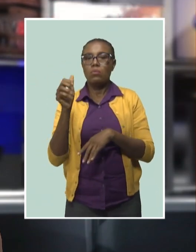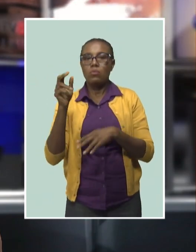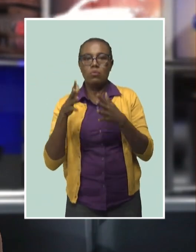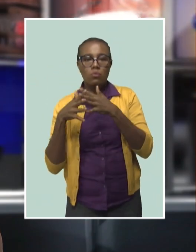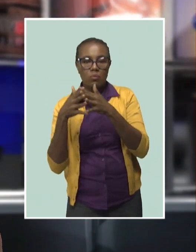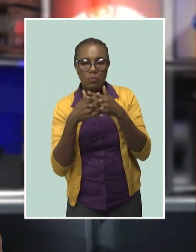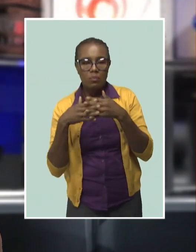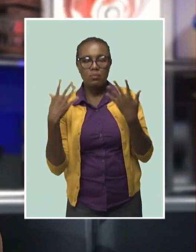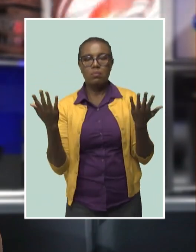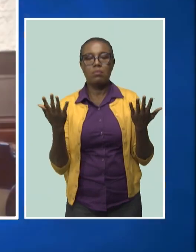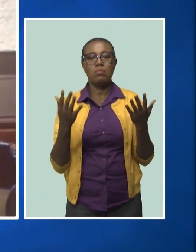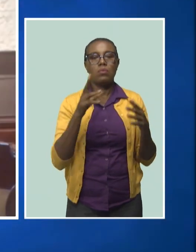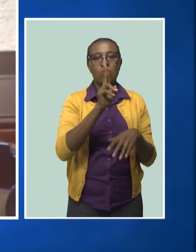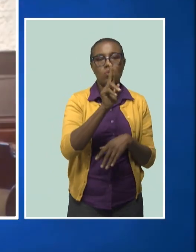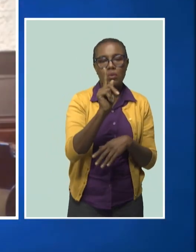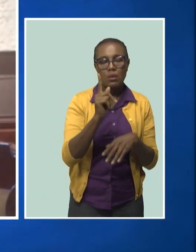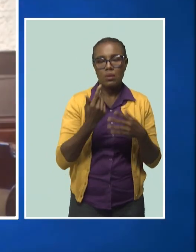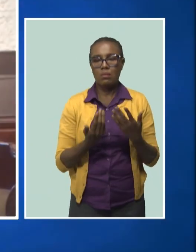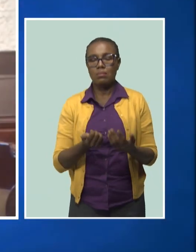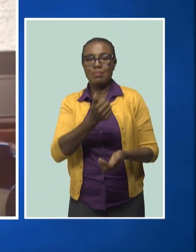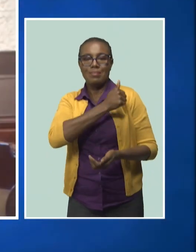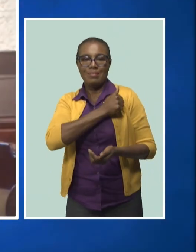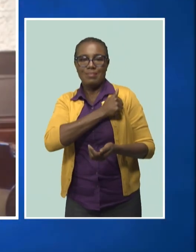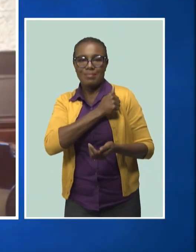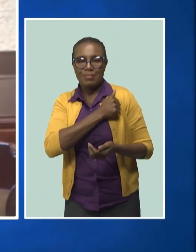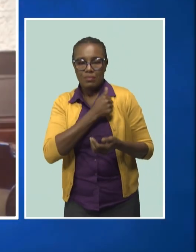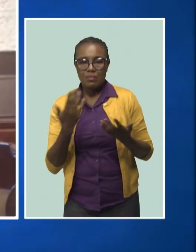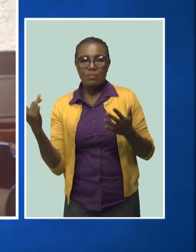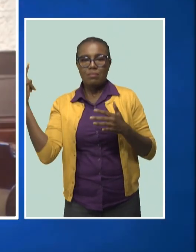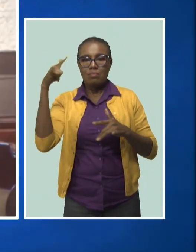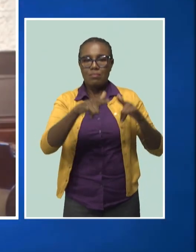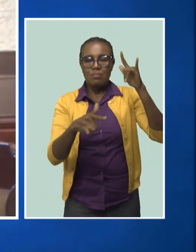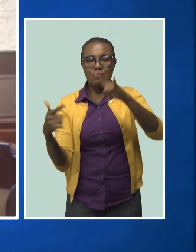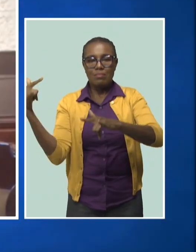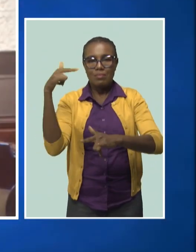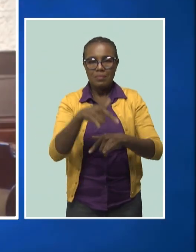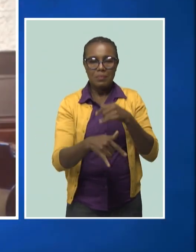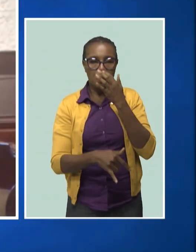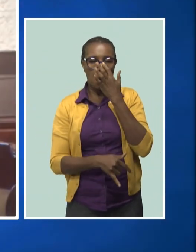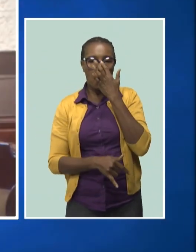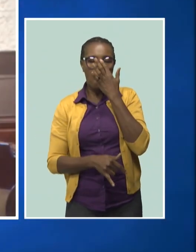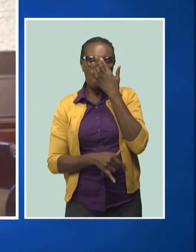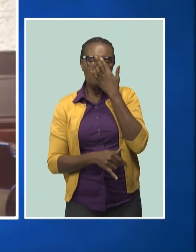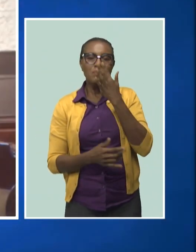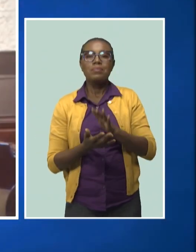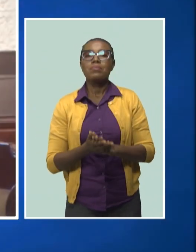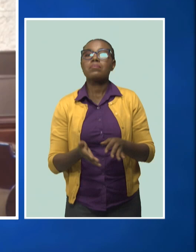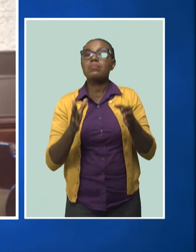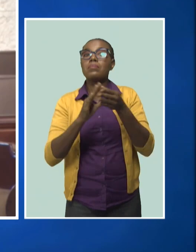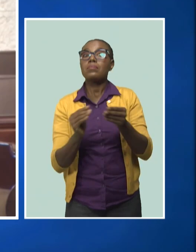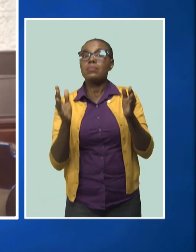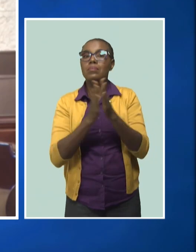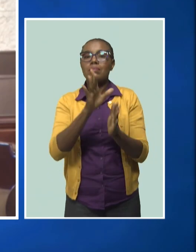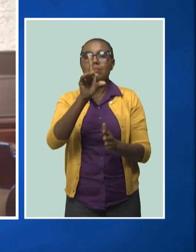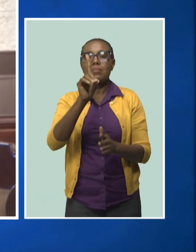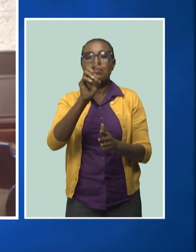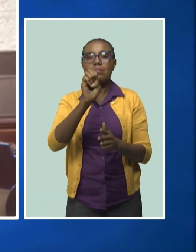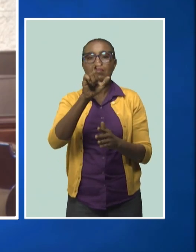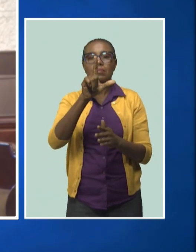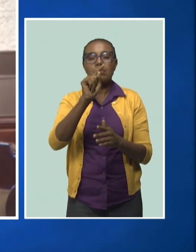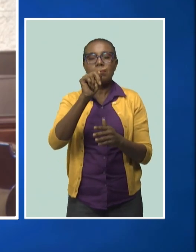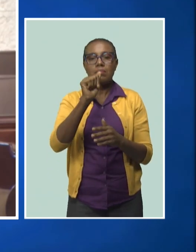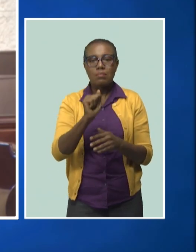markets. The growth is led largely by the reintroduction of Delta